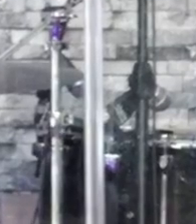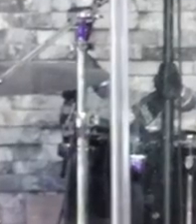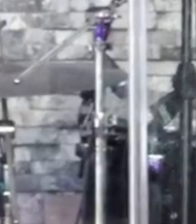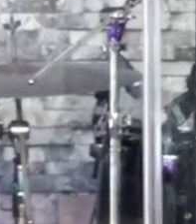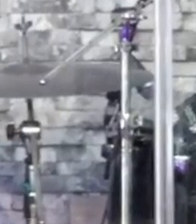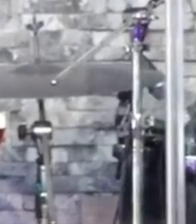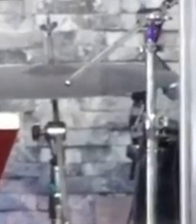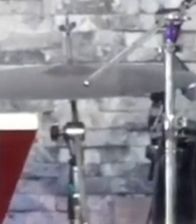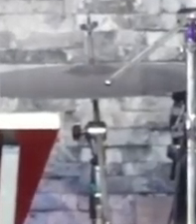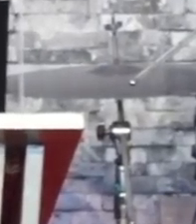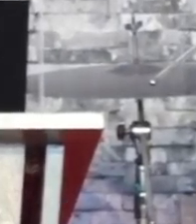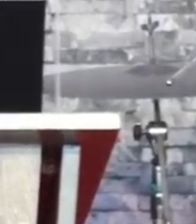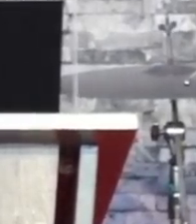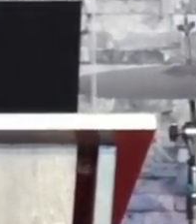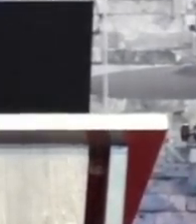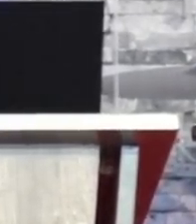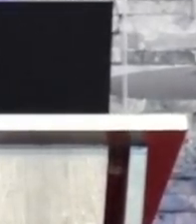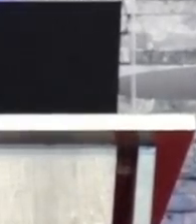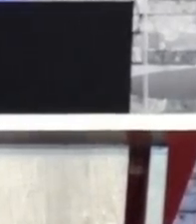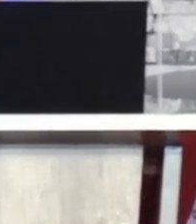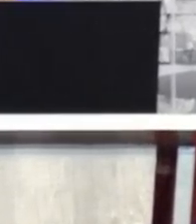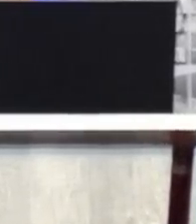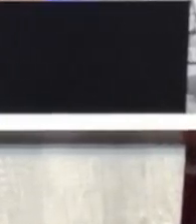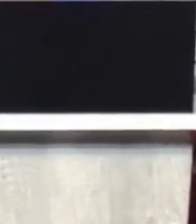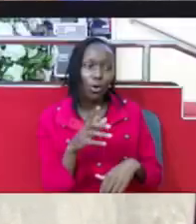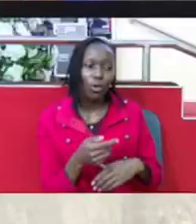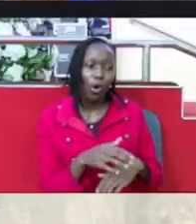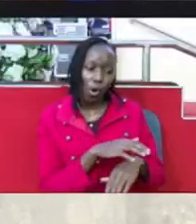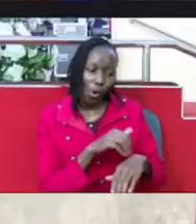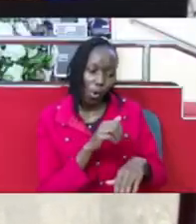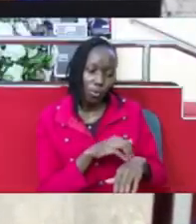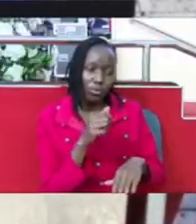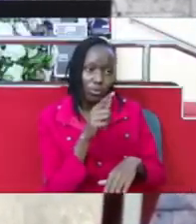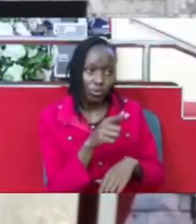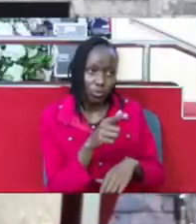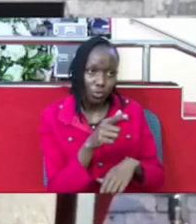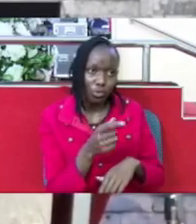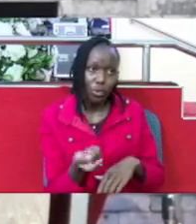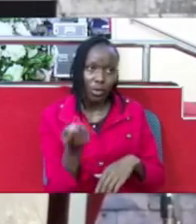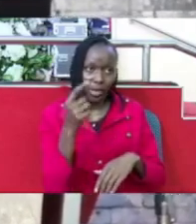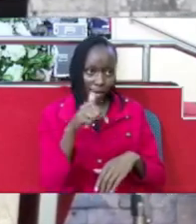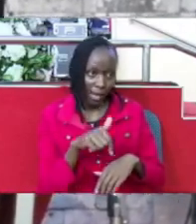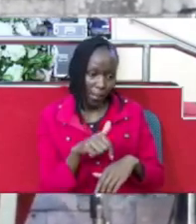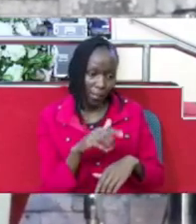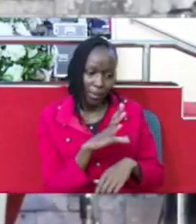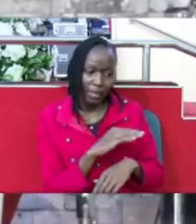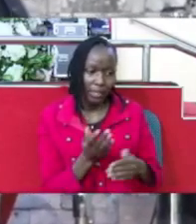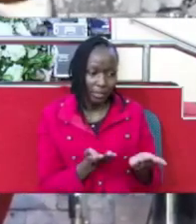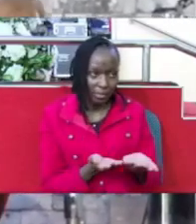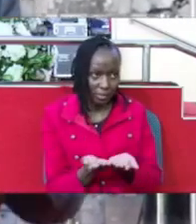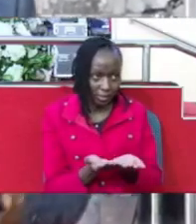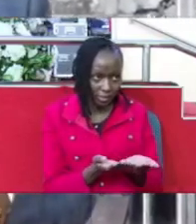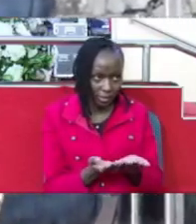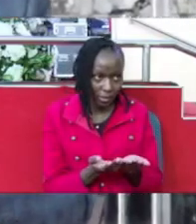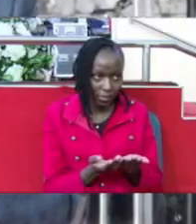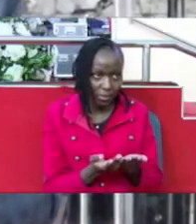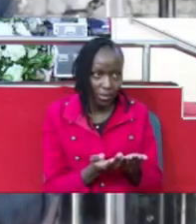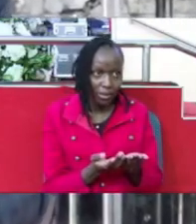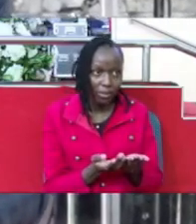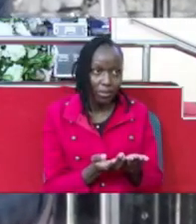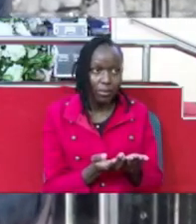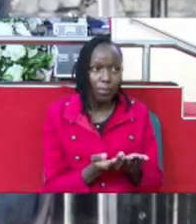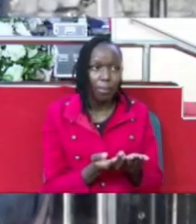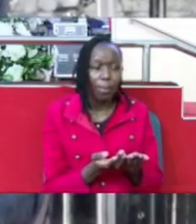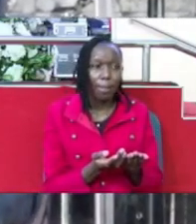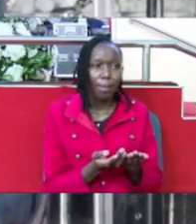you are seated on. Mungu hajakuita ukaweze kuwekeza joto kiti ambacho umekalia. But to serve even in the least of ways you think you can.